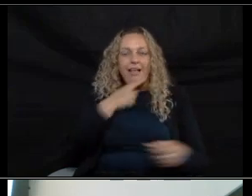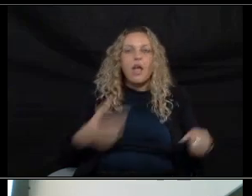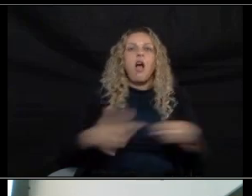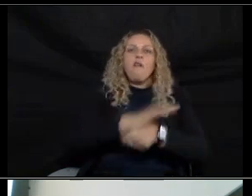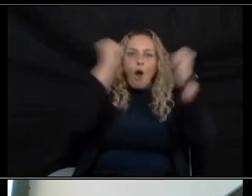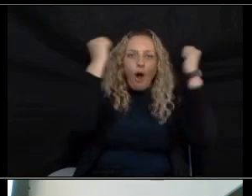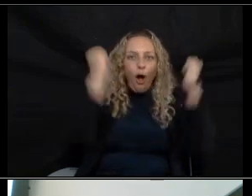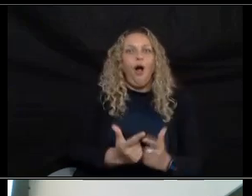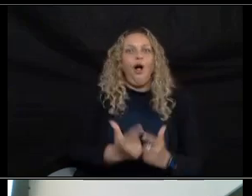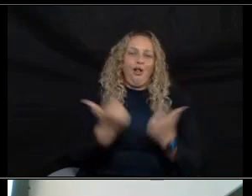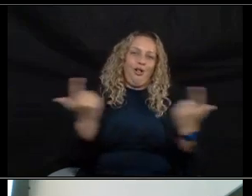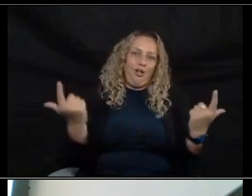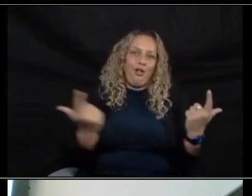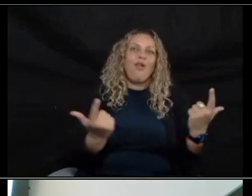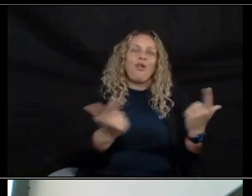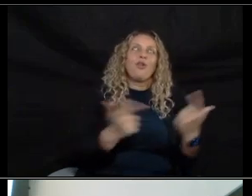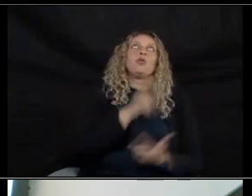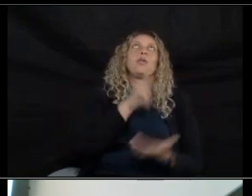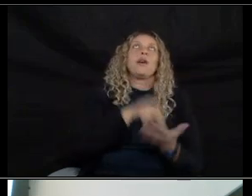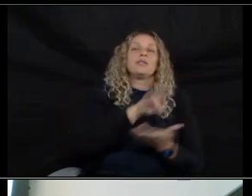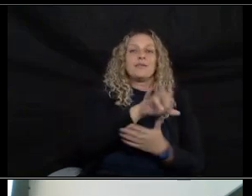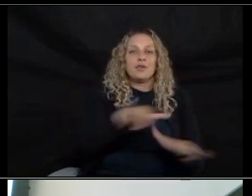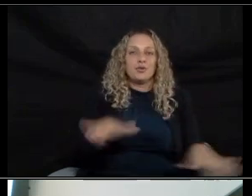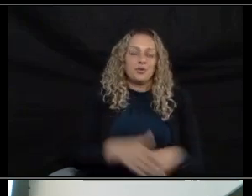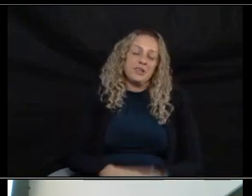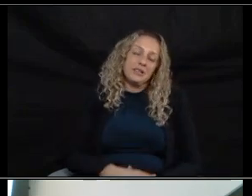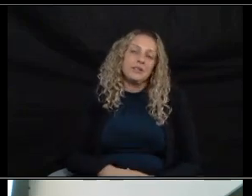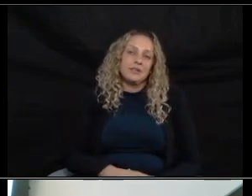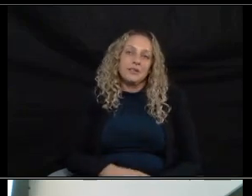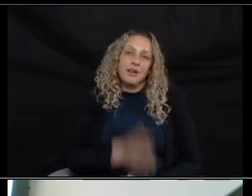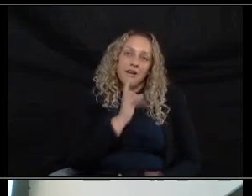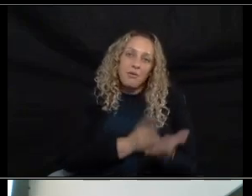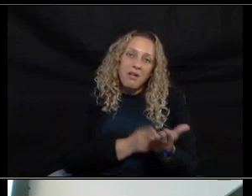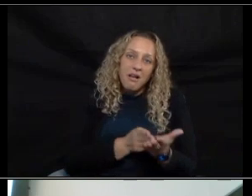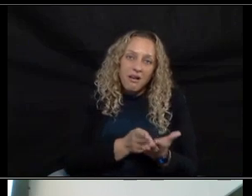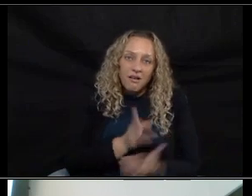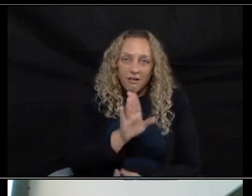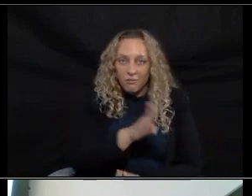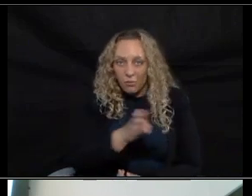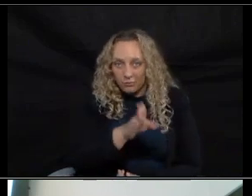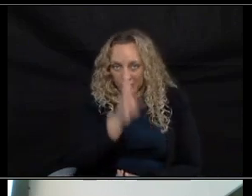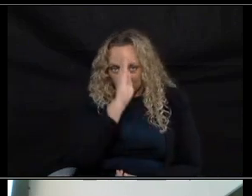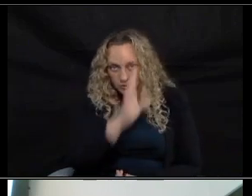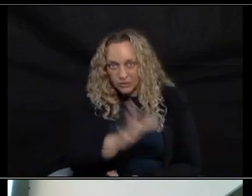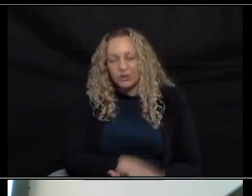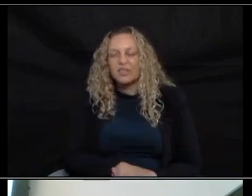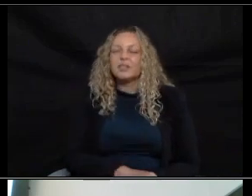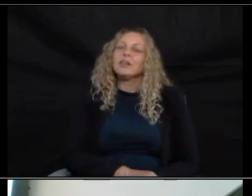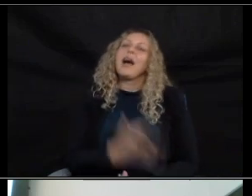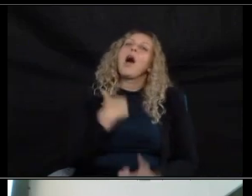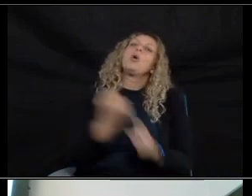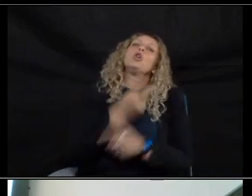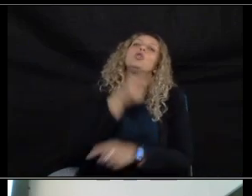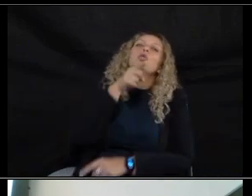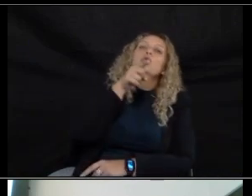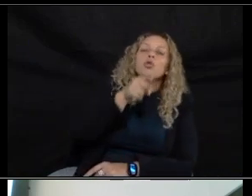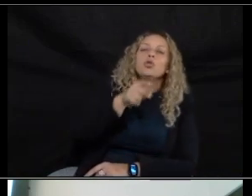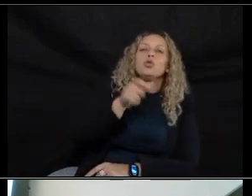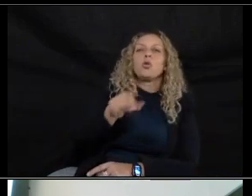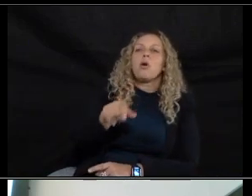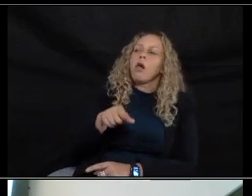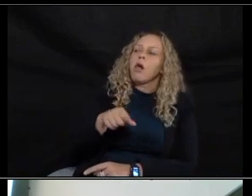those 2,700 children. And quite honestly, Boynton Beach, I want to use you to nudge some of